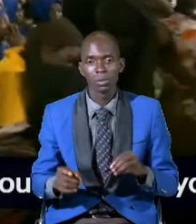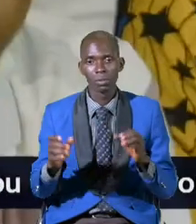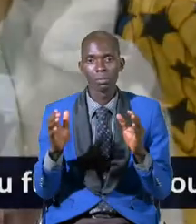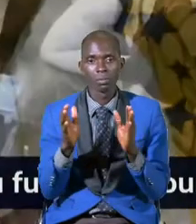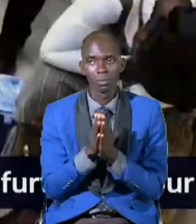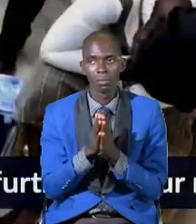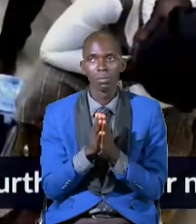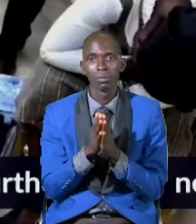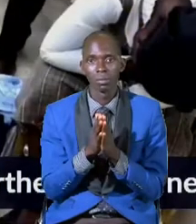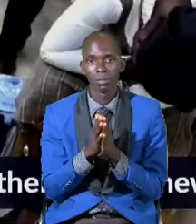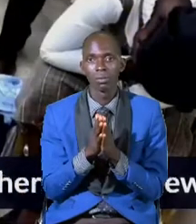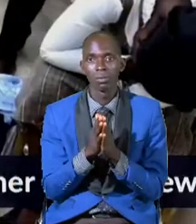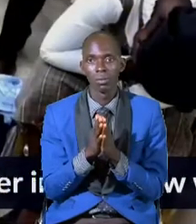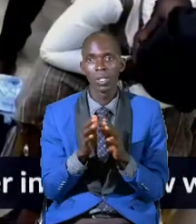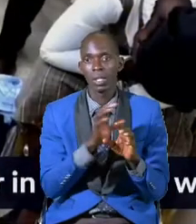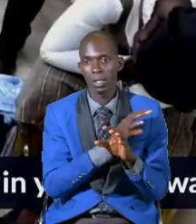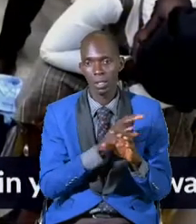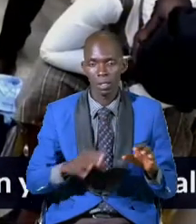Christ wants to connect you.